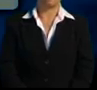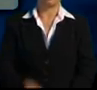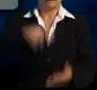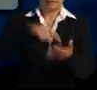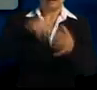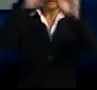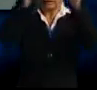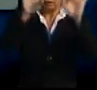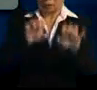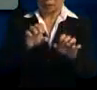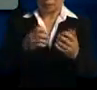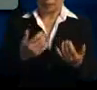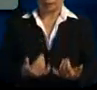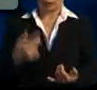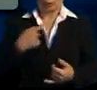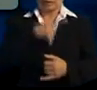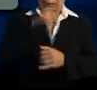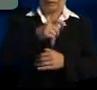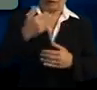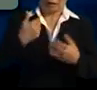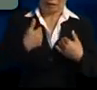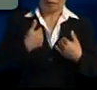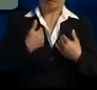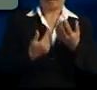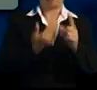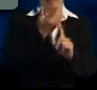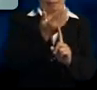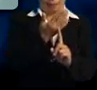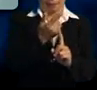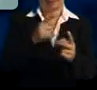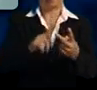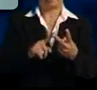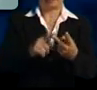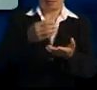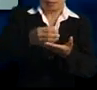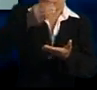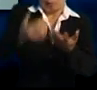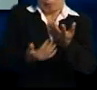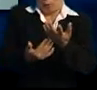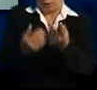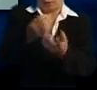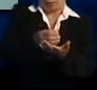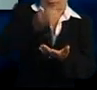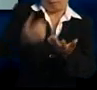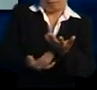In this experiment, we need to have a Bunsen burner, boiling tube,